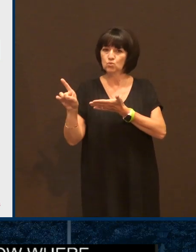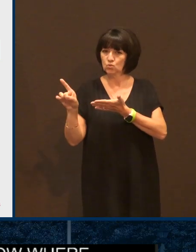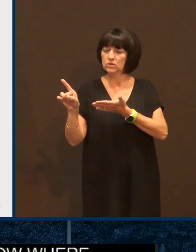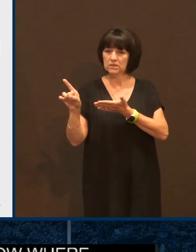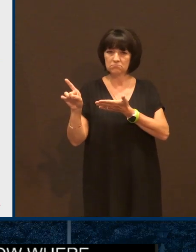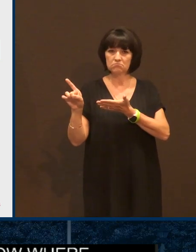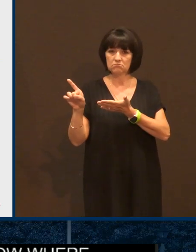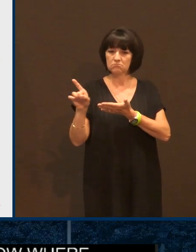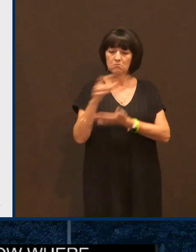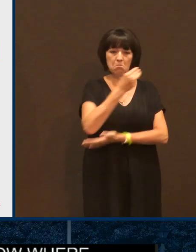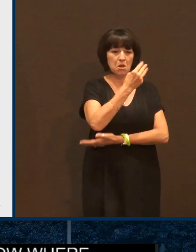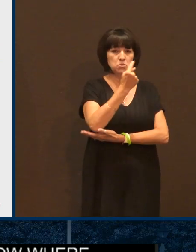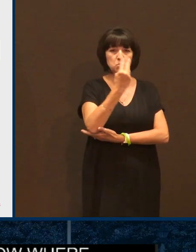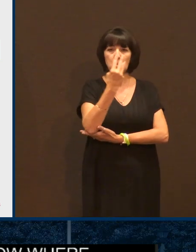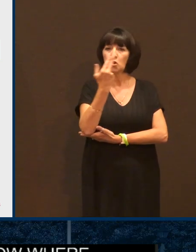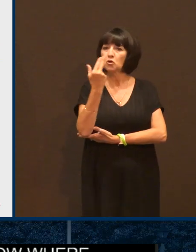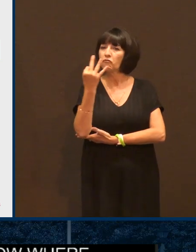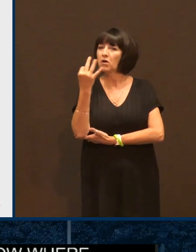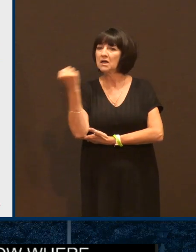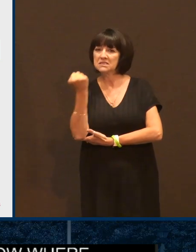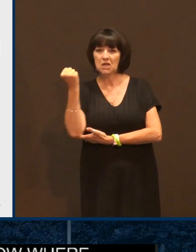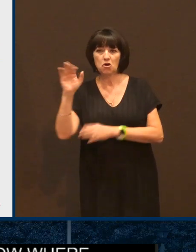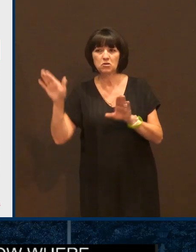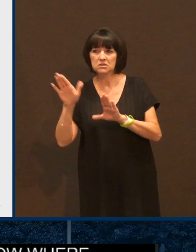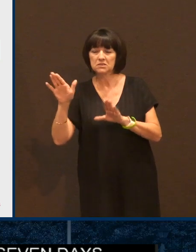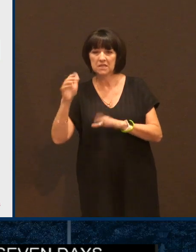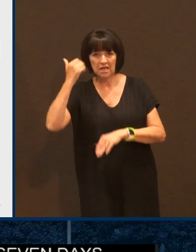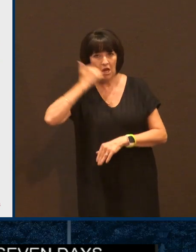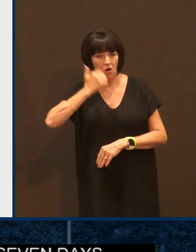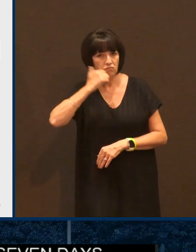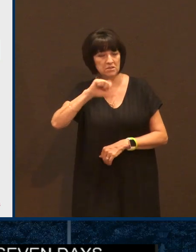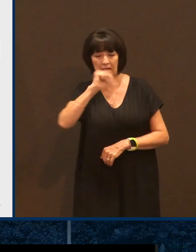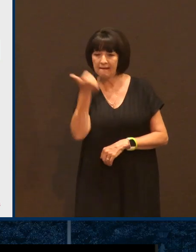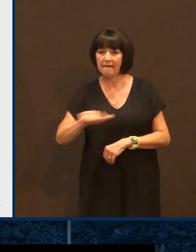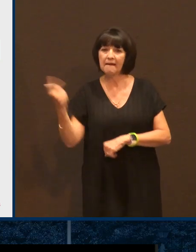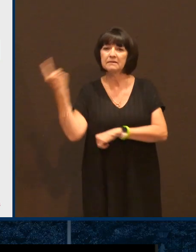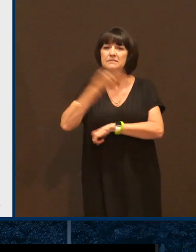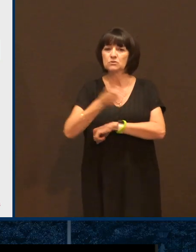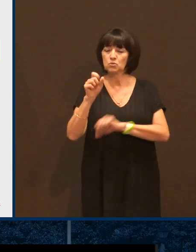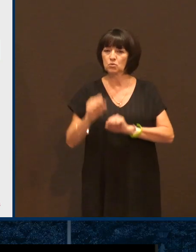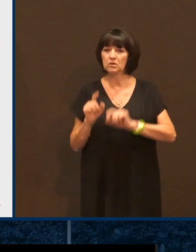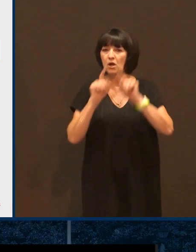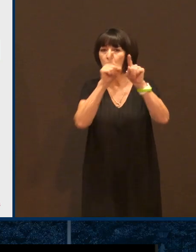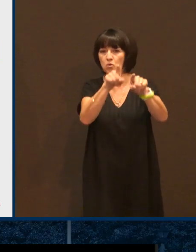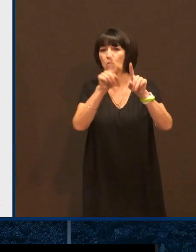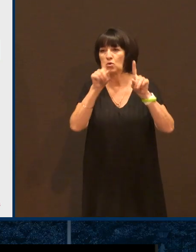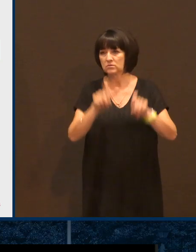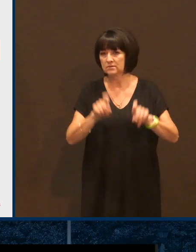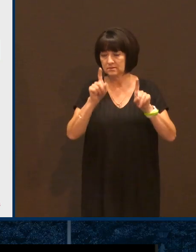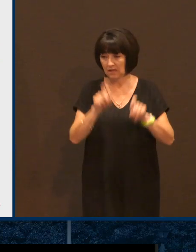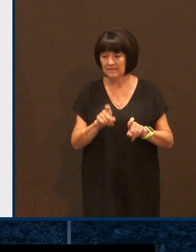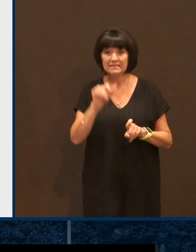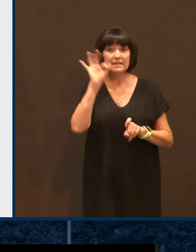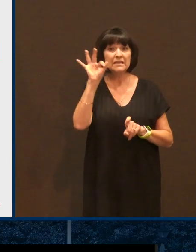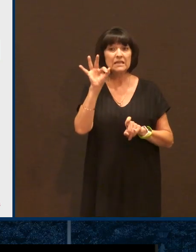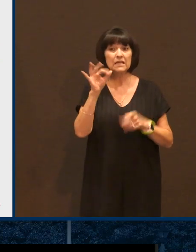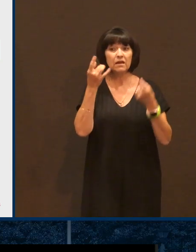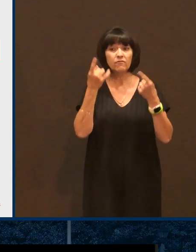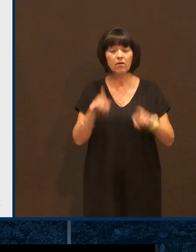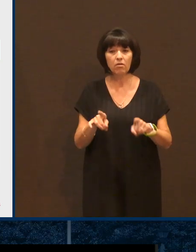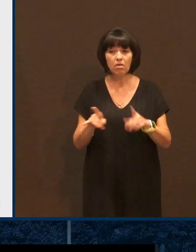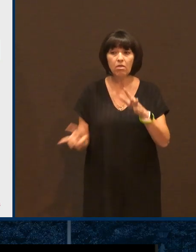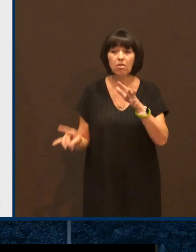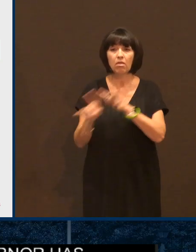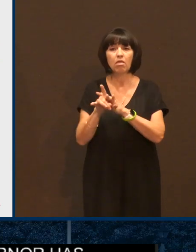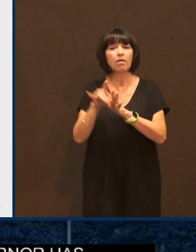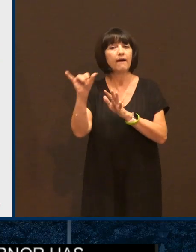flexible. As the governor's talked about, we respond to outbreaks like at the beach or with the poultry plants